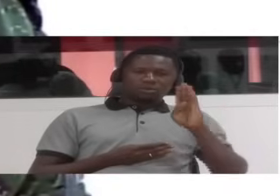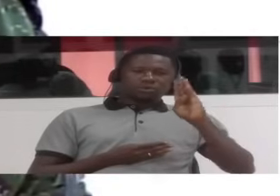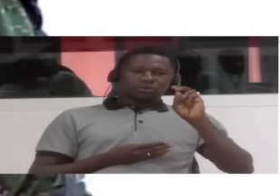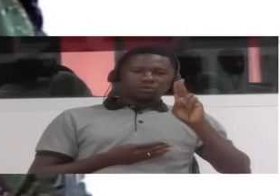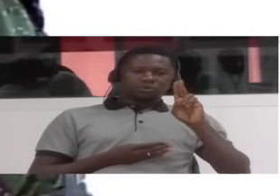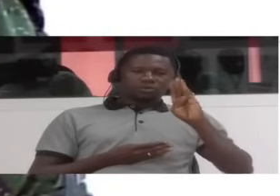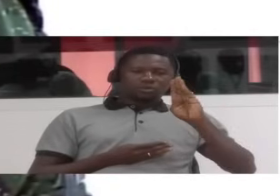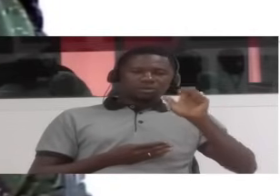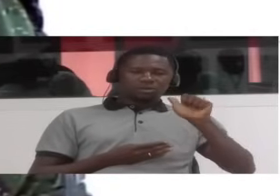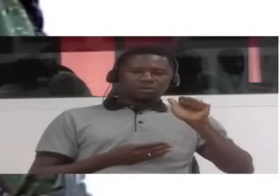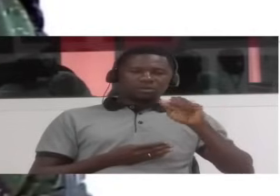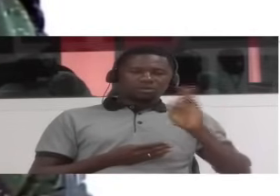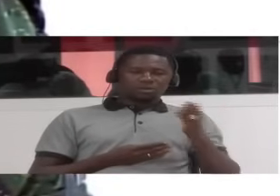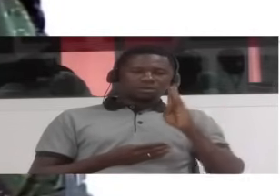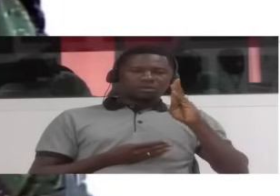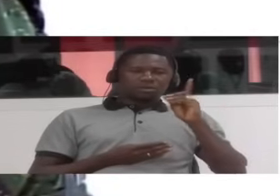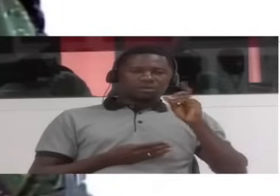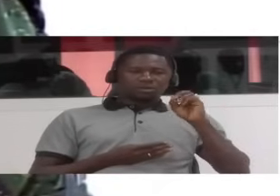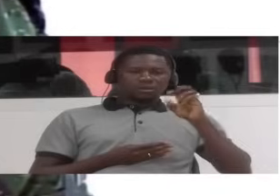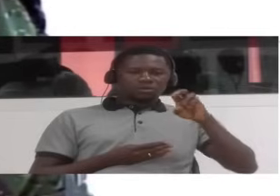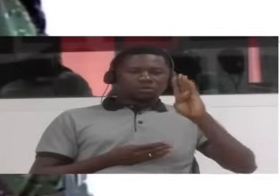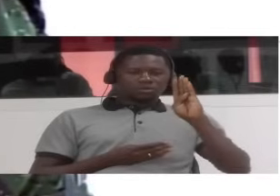the late Lieutenant